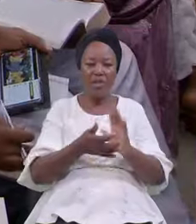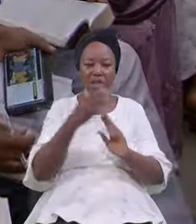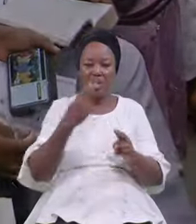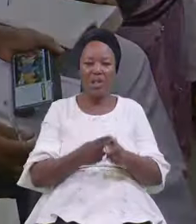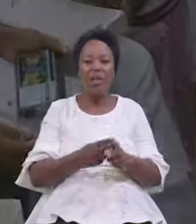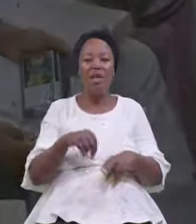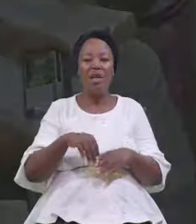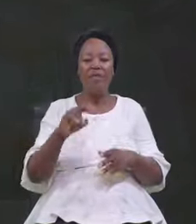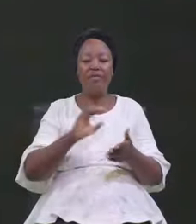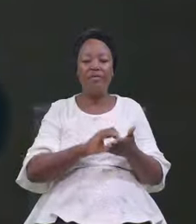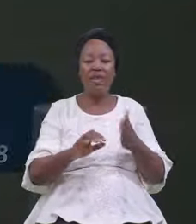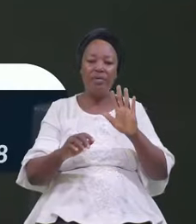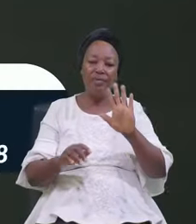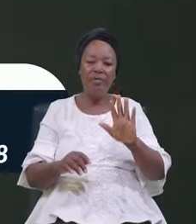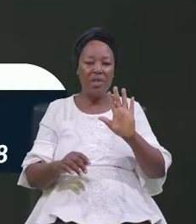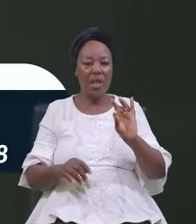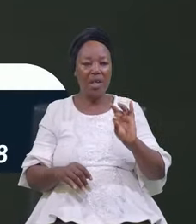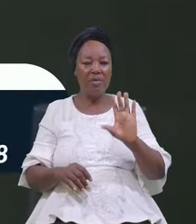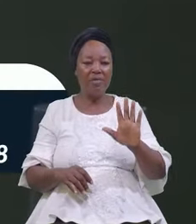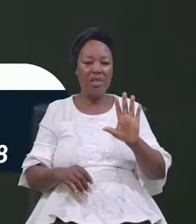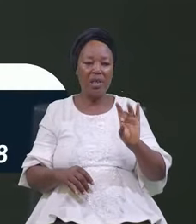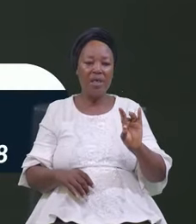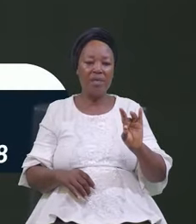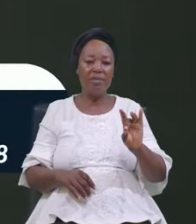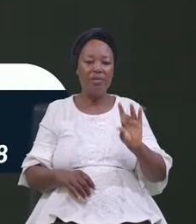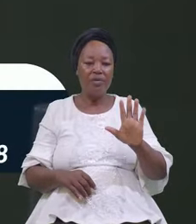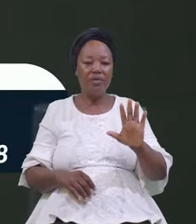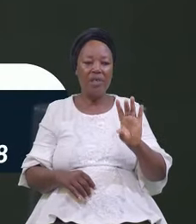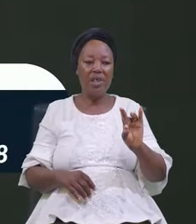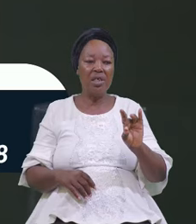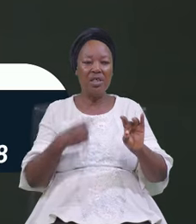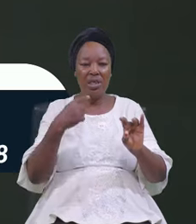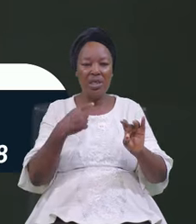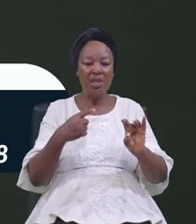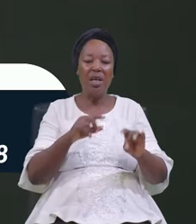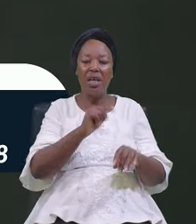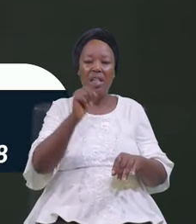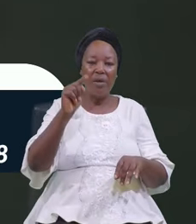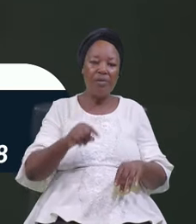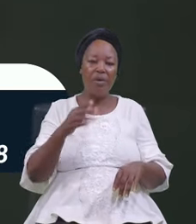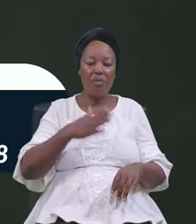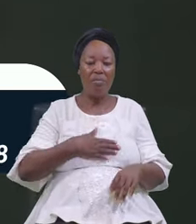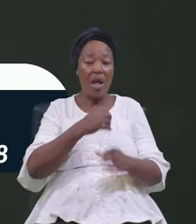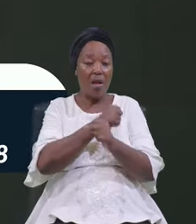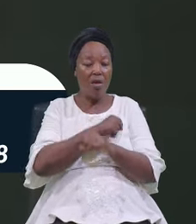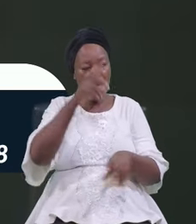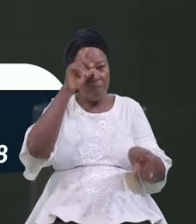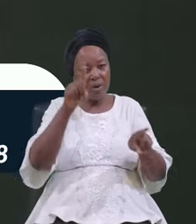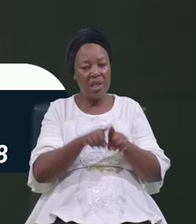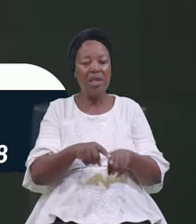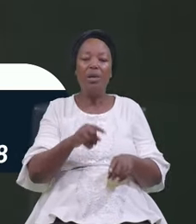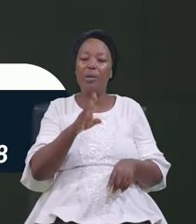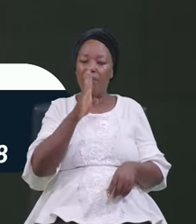verse 58, it says, therefore, my beloved brethren, be ye